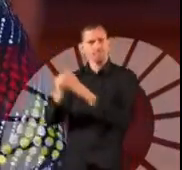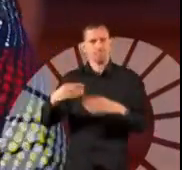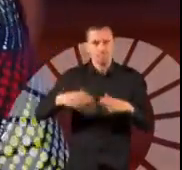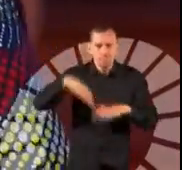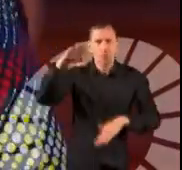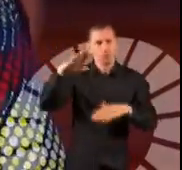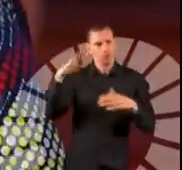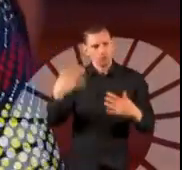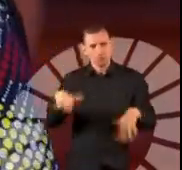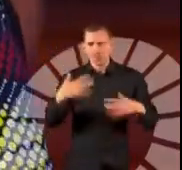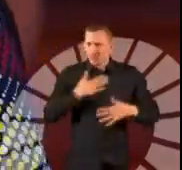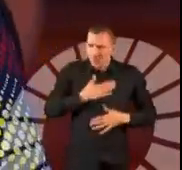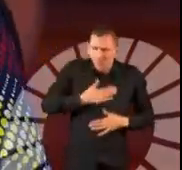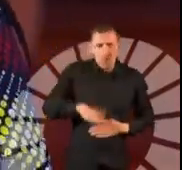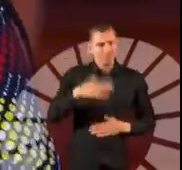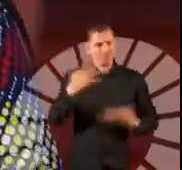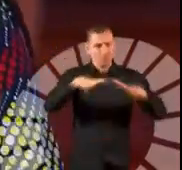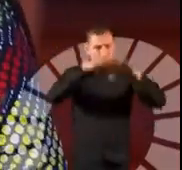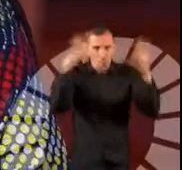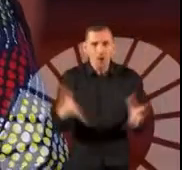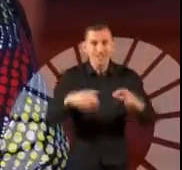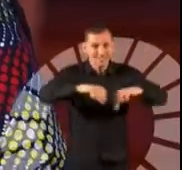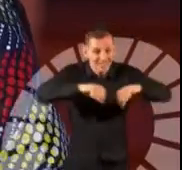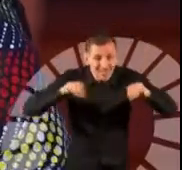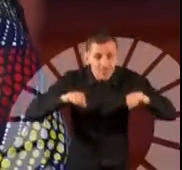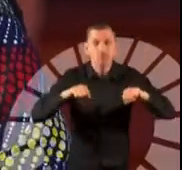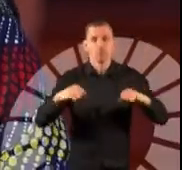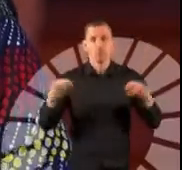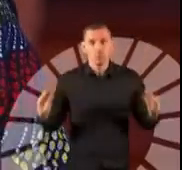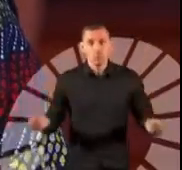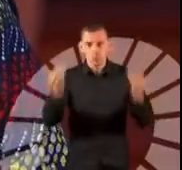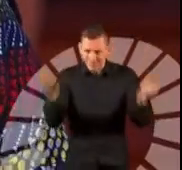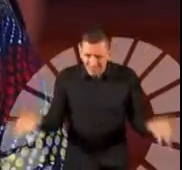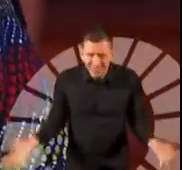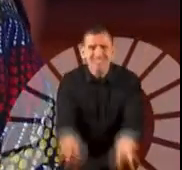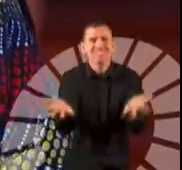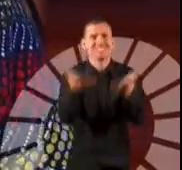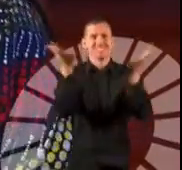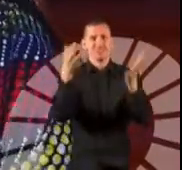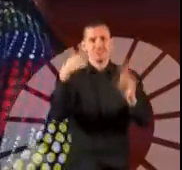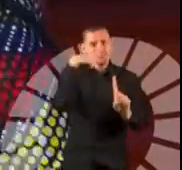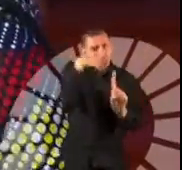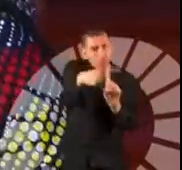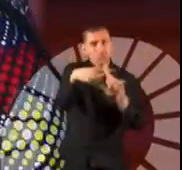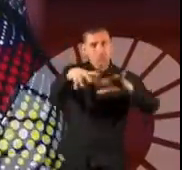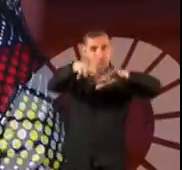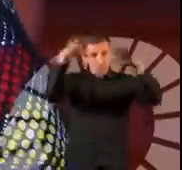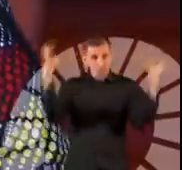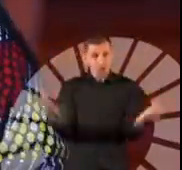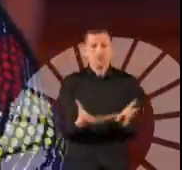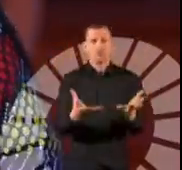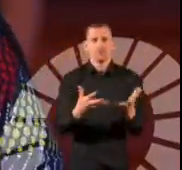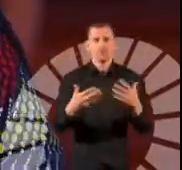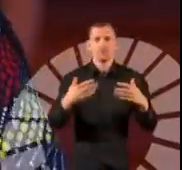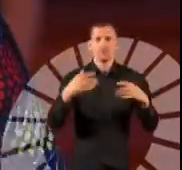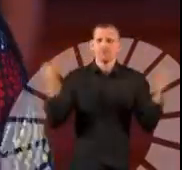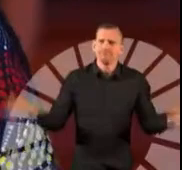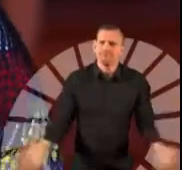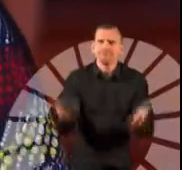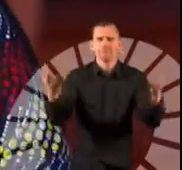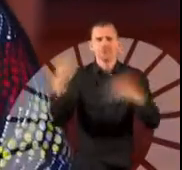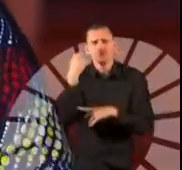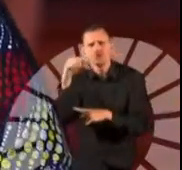the key sustainability issues of the world, from the climate crisis to gender equality and leadership. We must change that. Secondly,